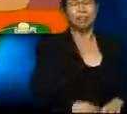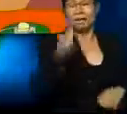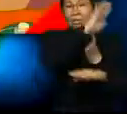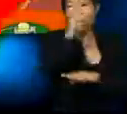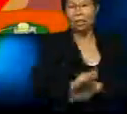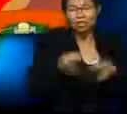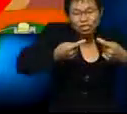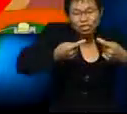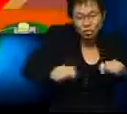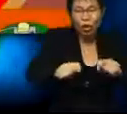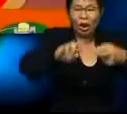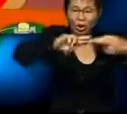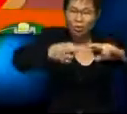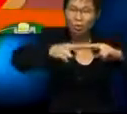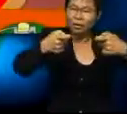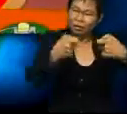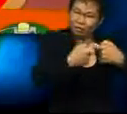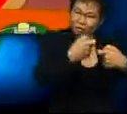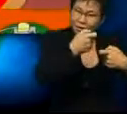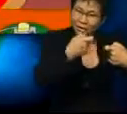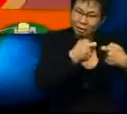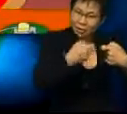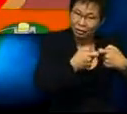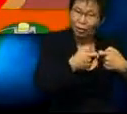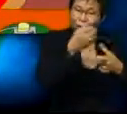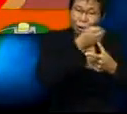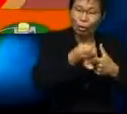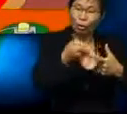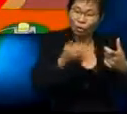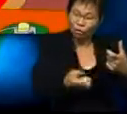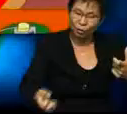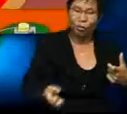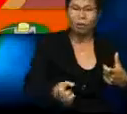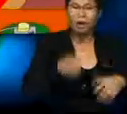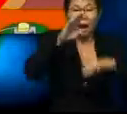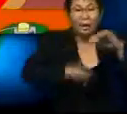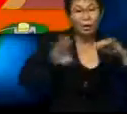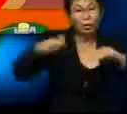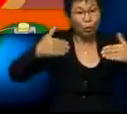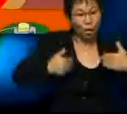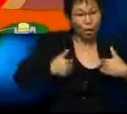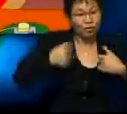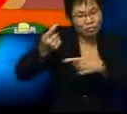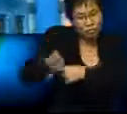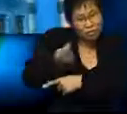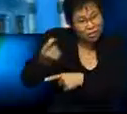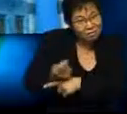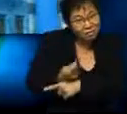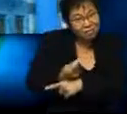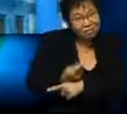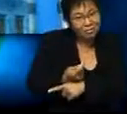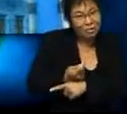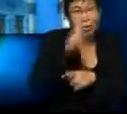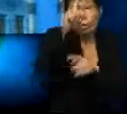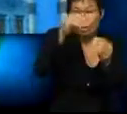Never try and repair electrical circuits or equipment unless you have been trained.